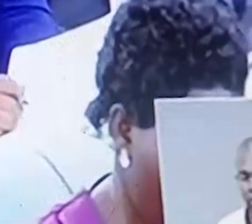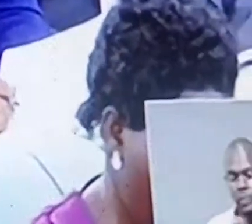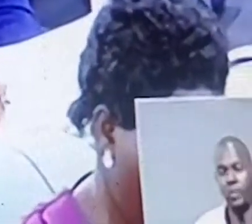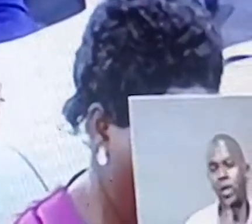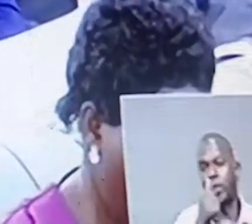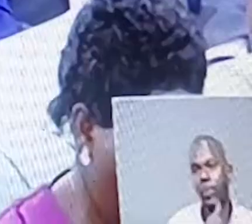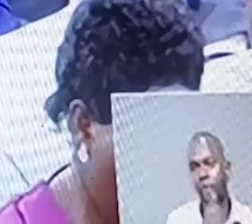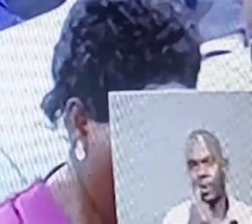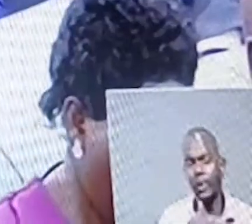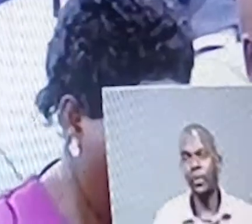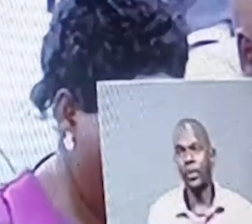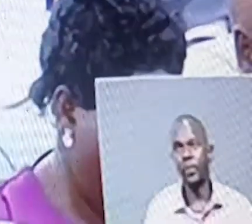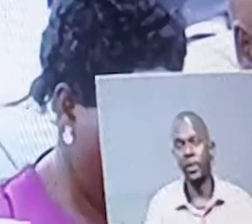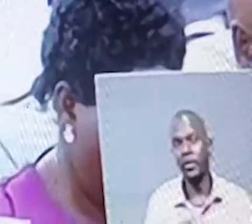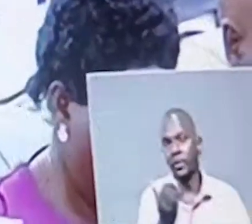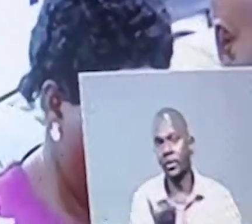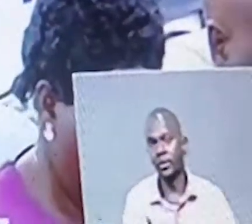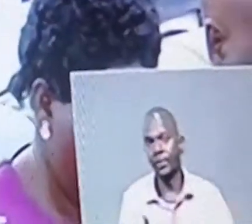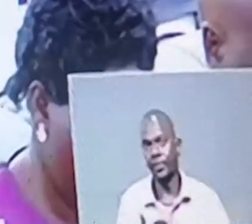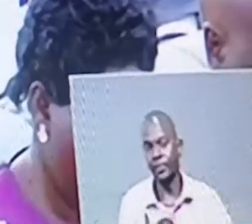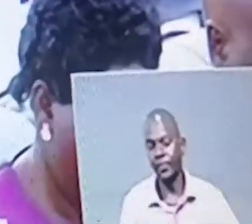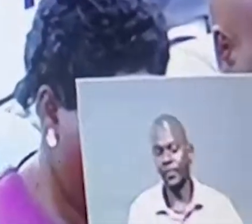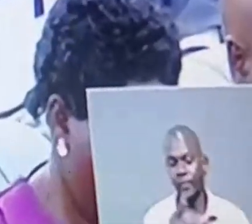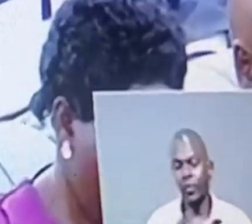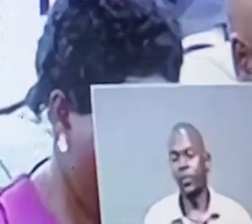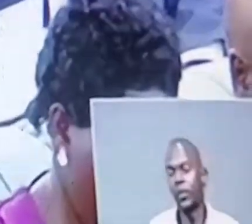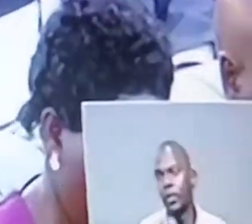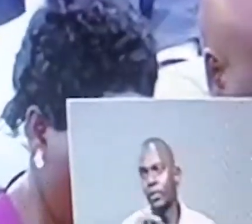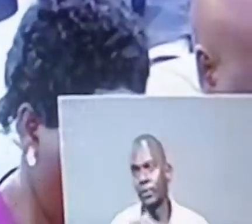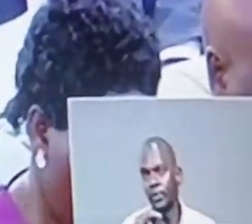private member's bill. Right Honourable Speaker,